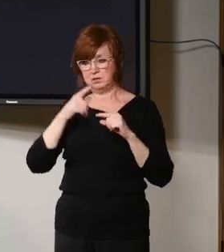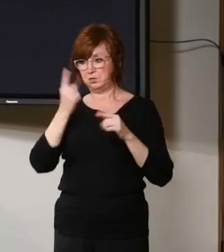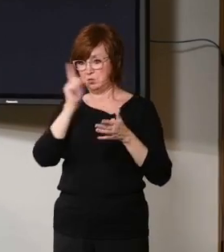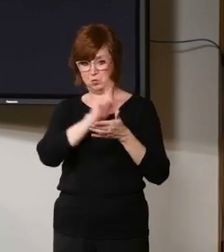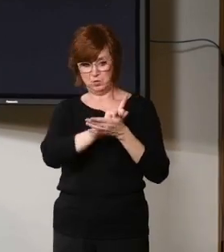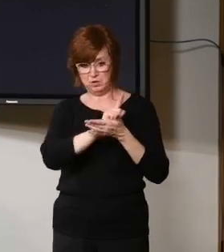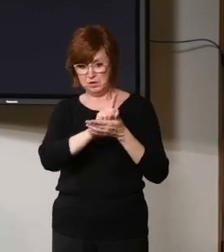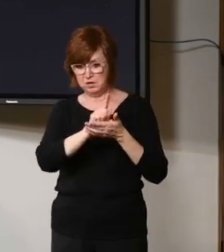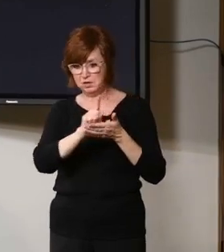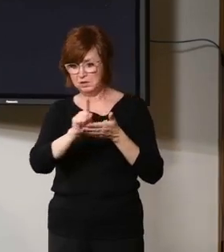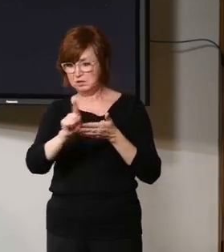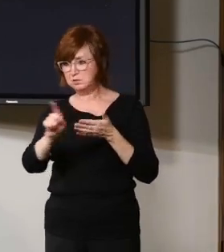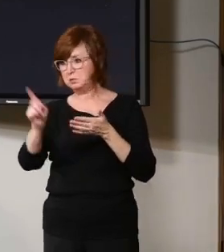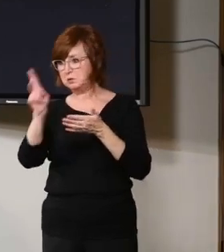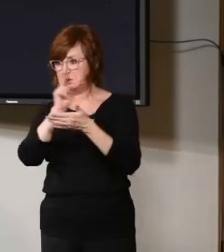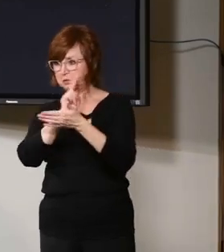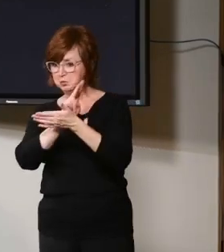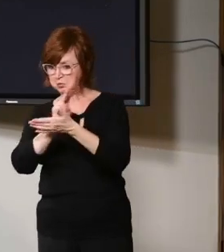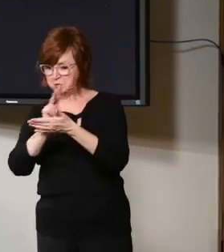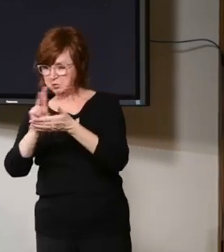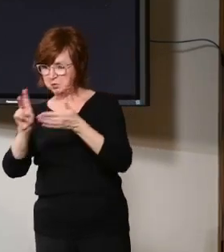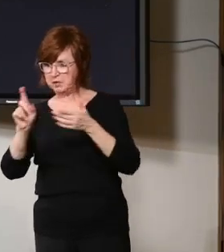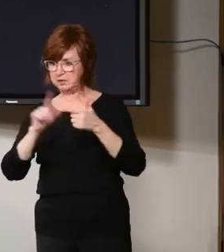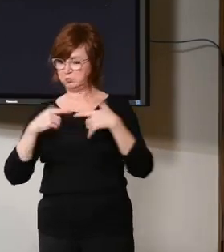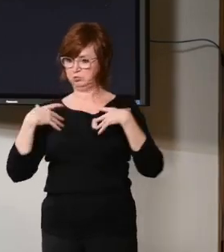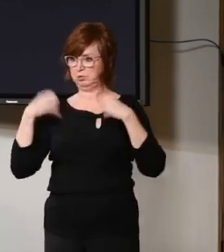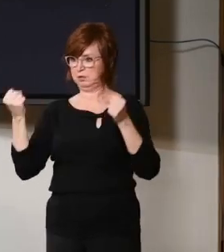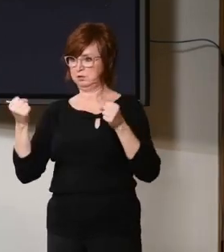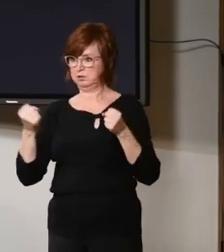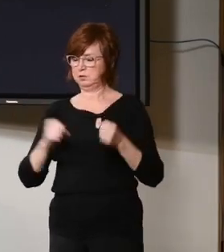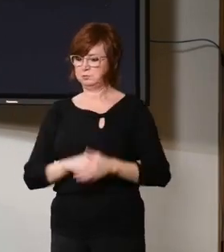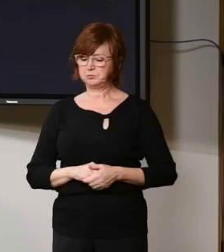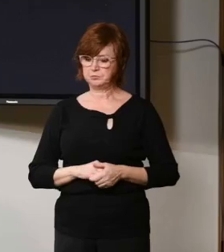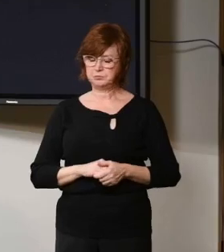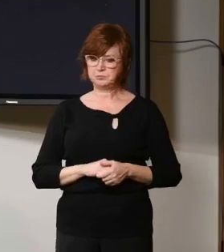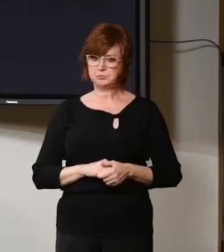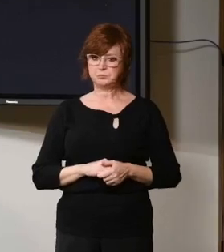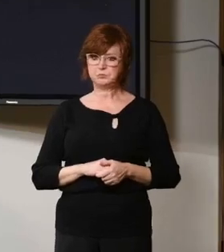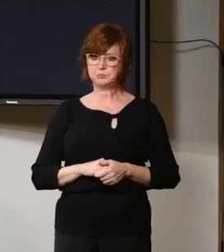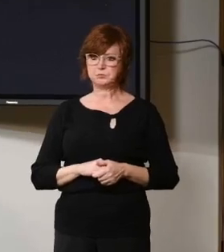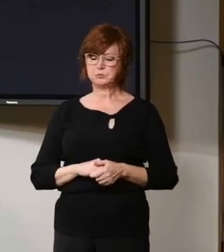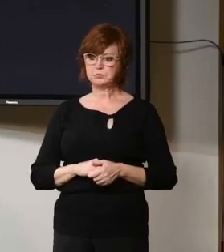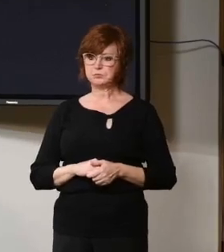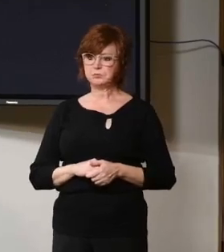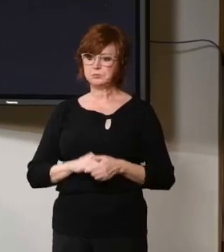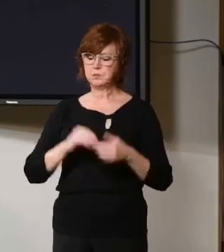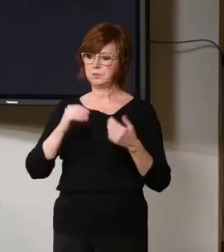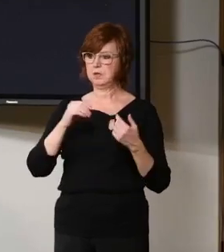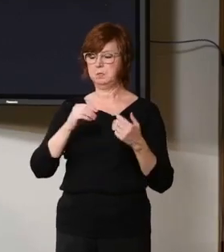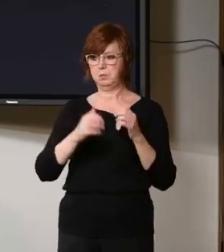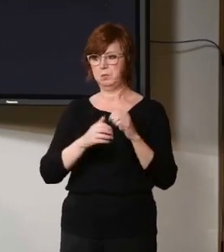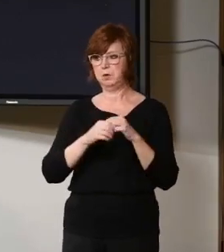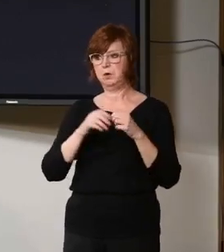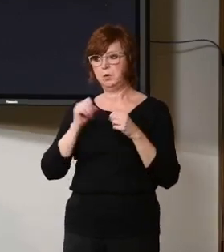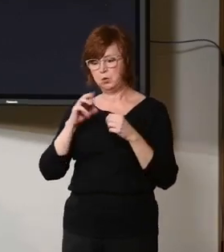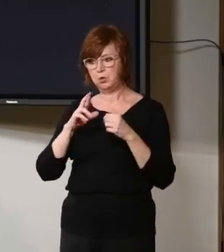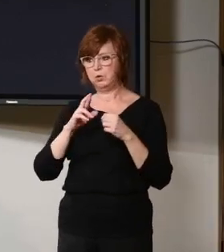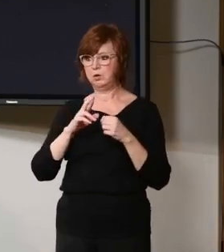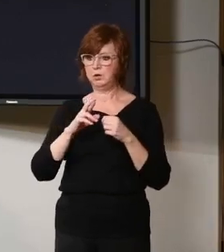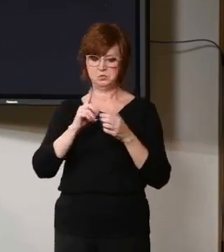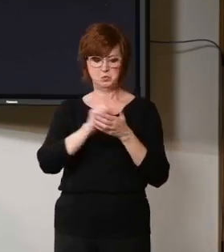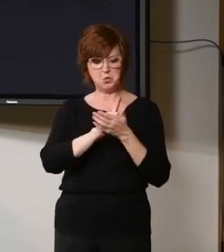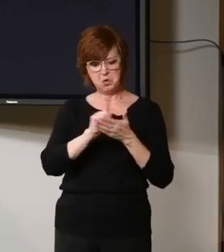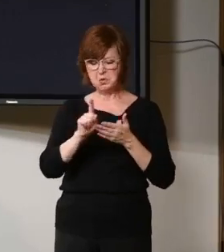for either people to recover, the vast majority, or unfortunately 2 to 3 weeks for people to develop more serious